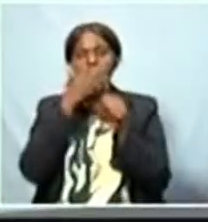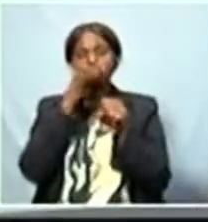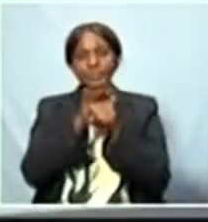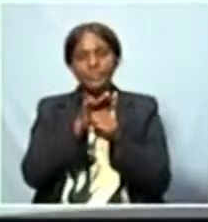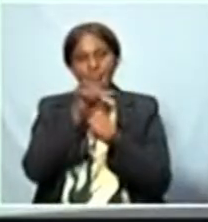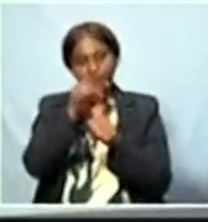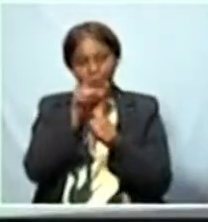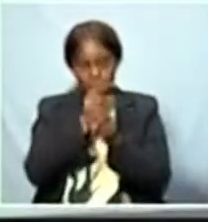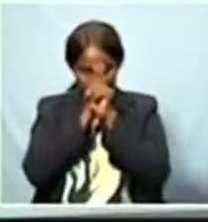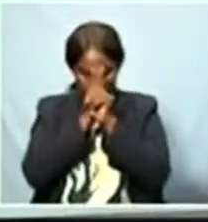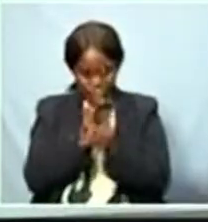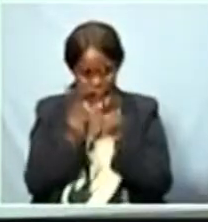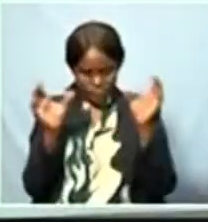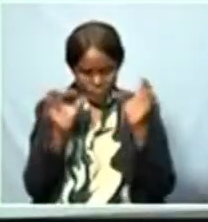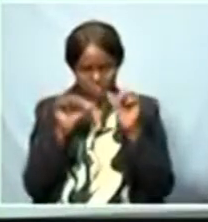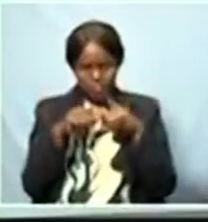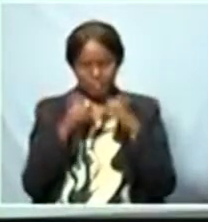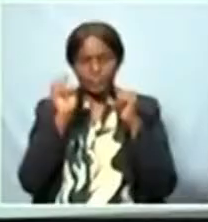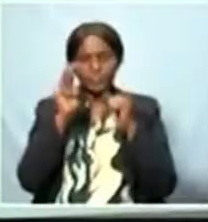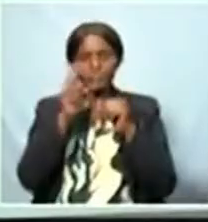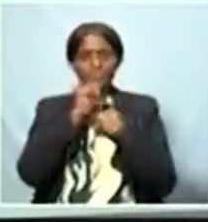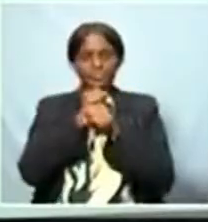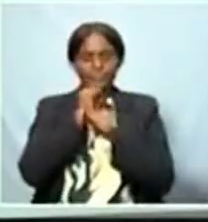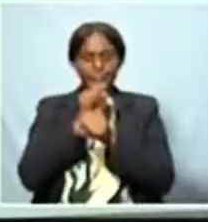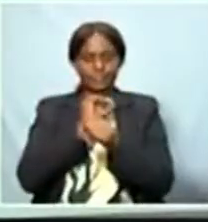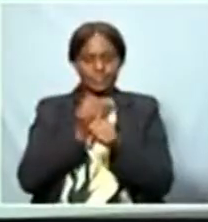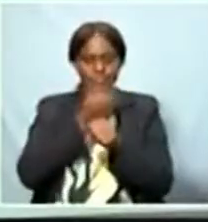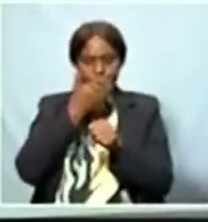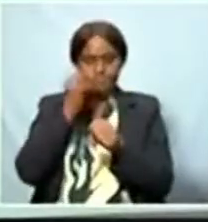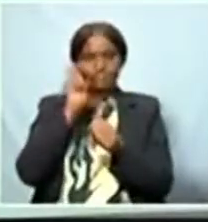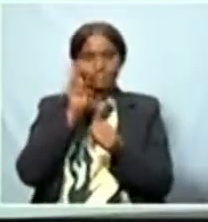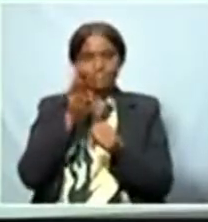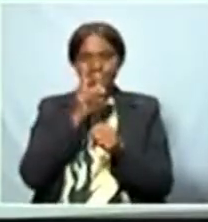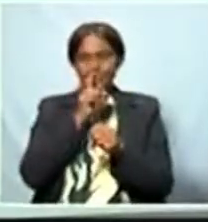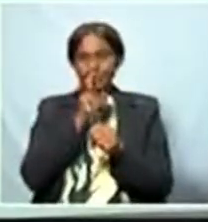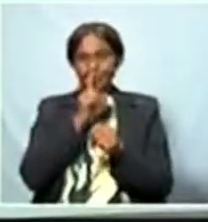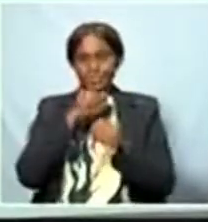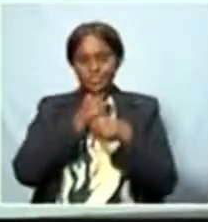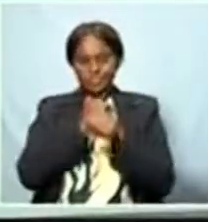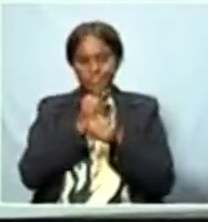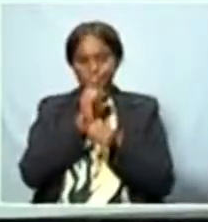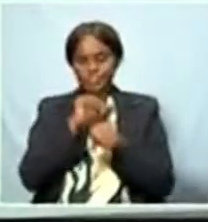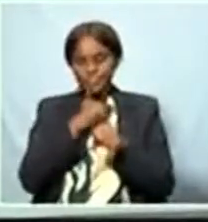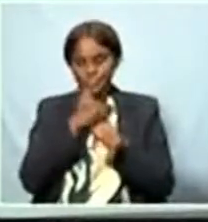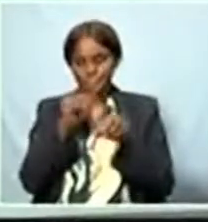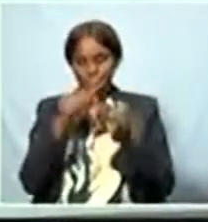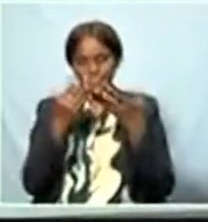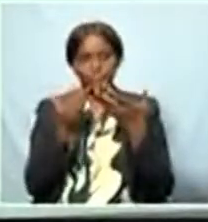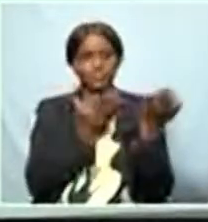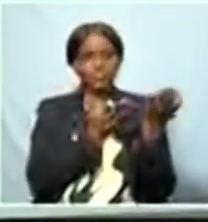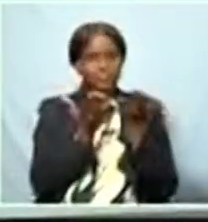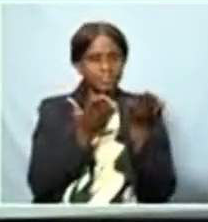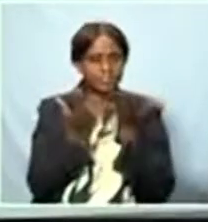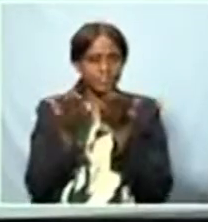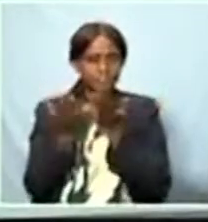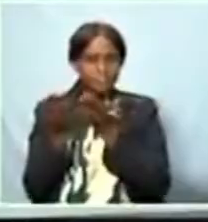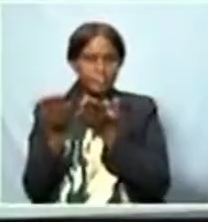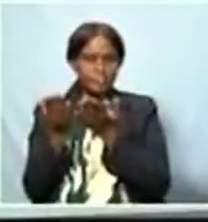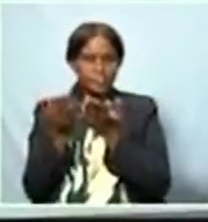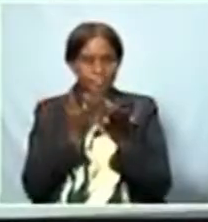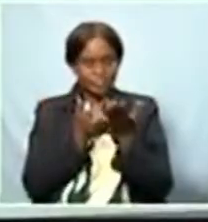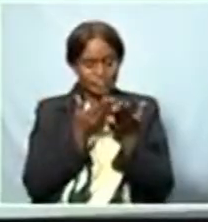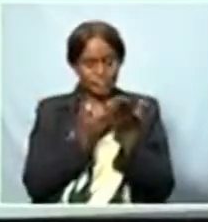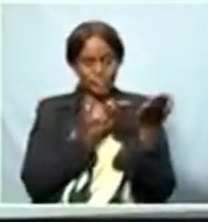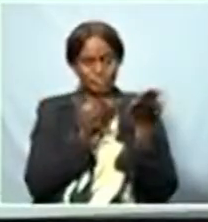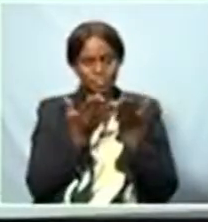this honorable committee that we are going to do our best to make sure that we provide the services that are supposed to be